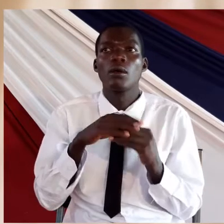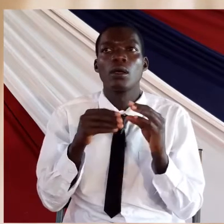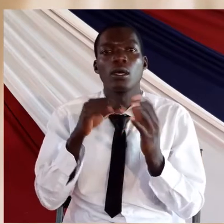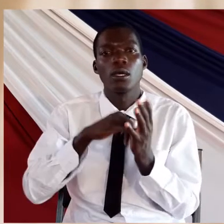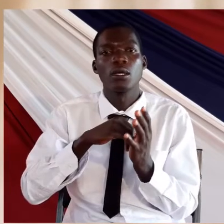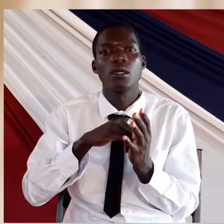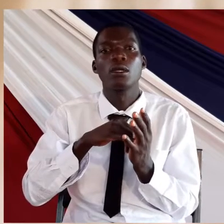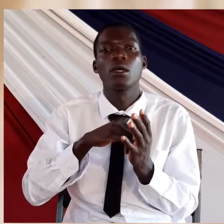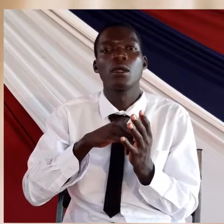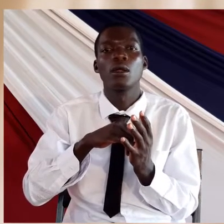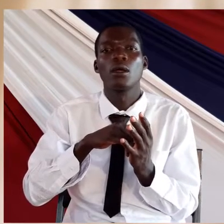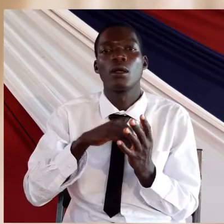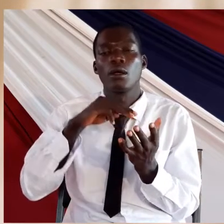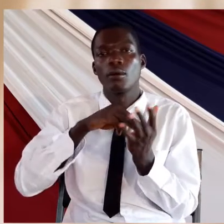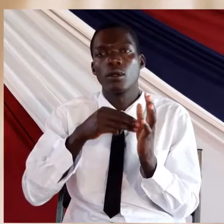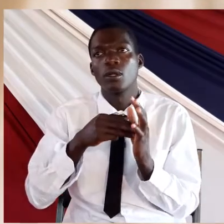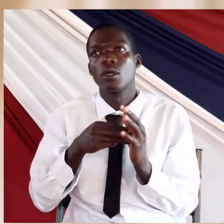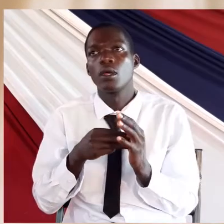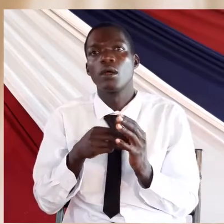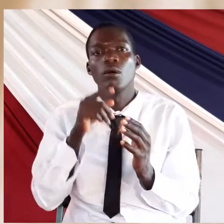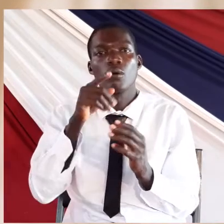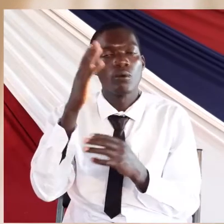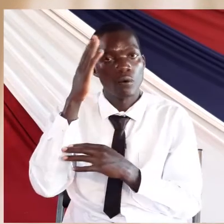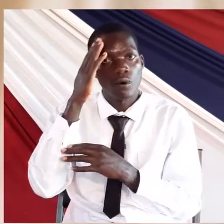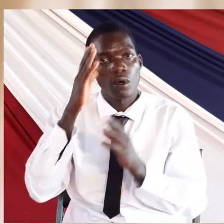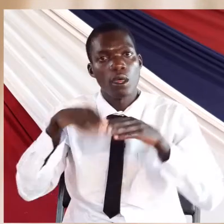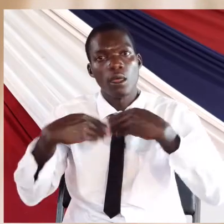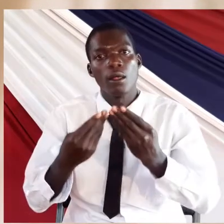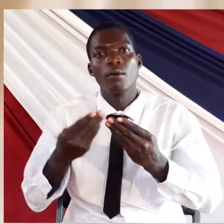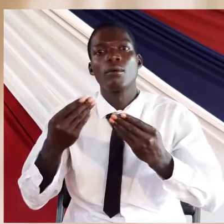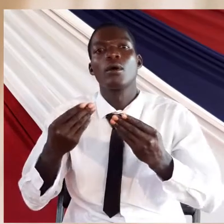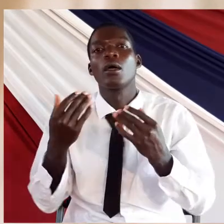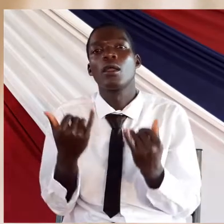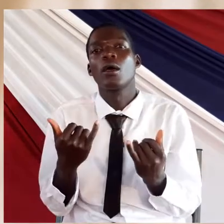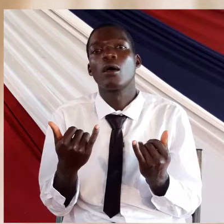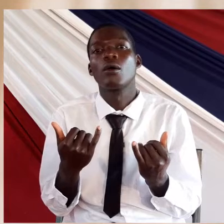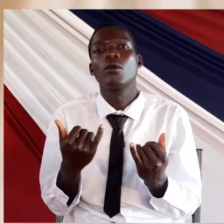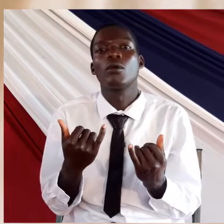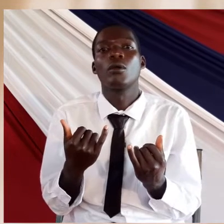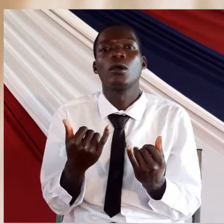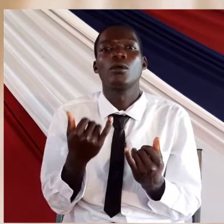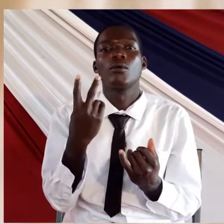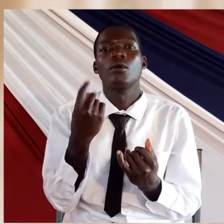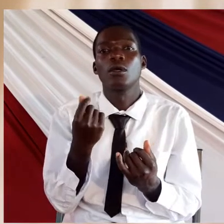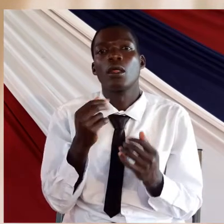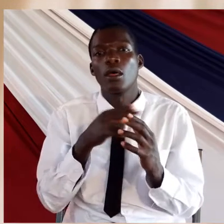would utterly be rejected. You can't give me now 300 shillings note, Kenyan currency, and